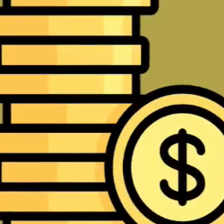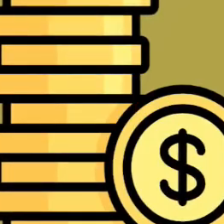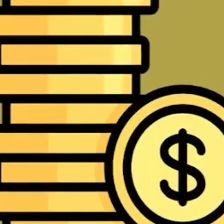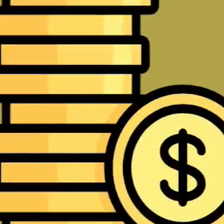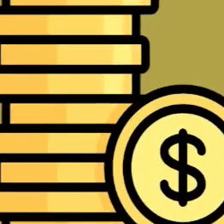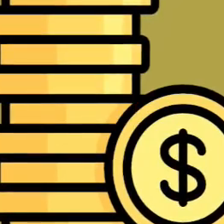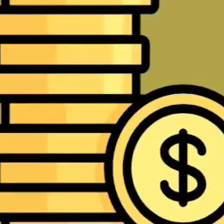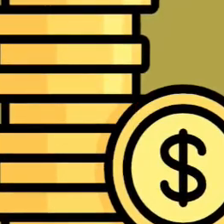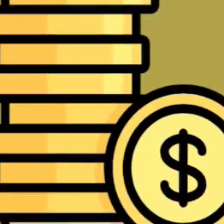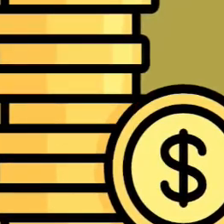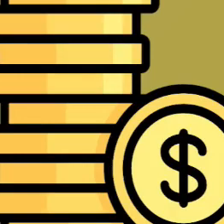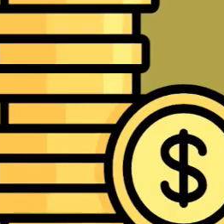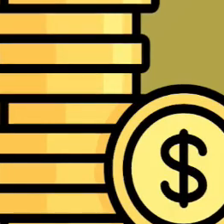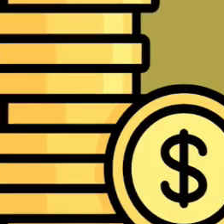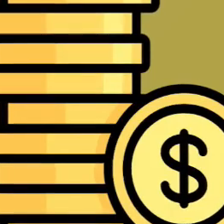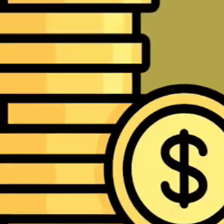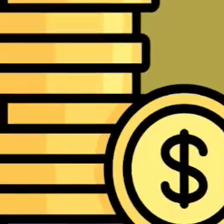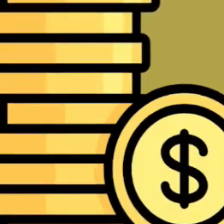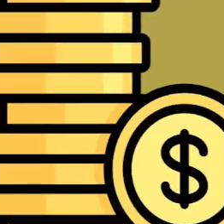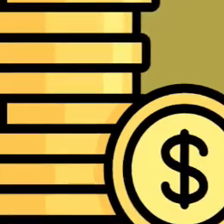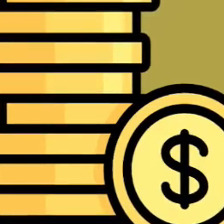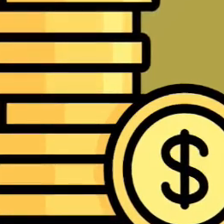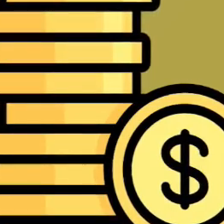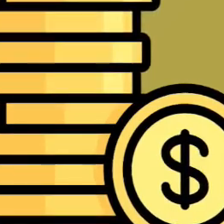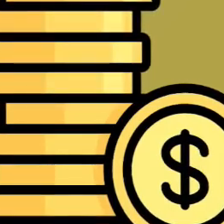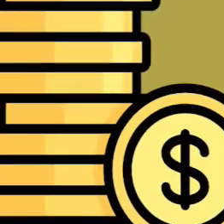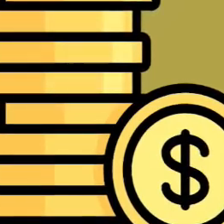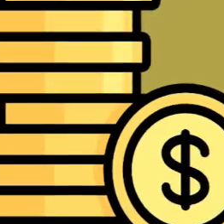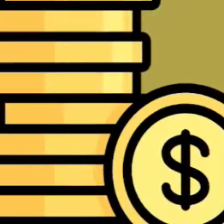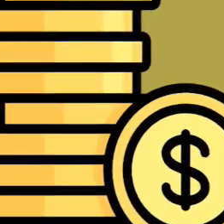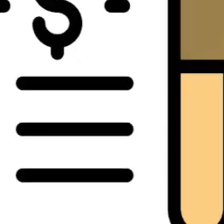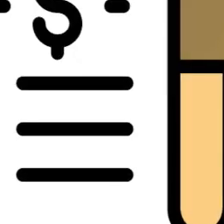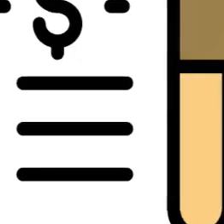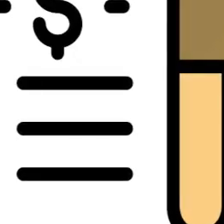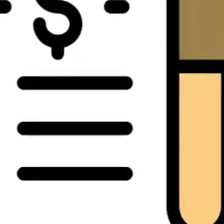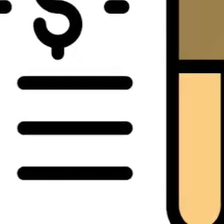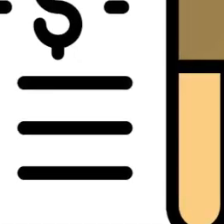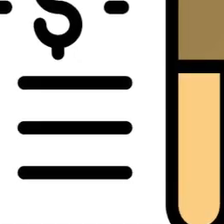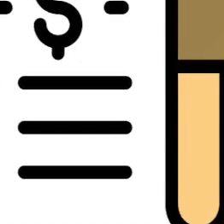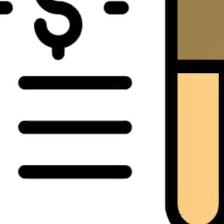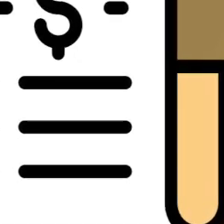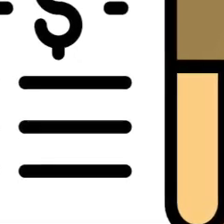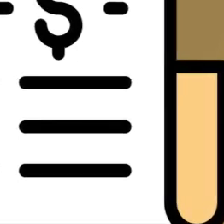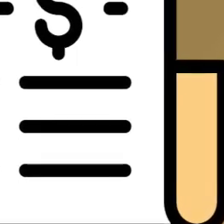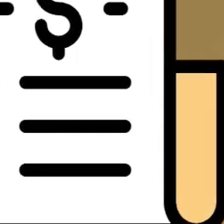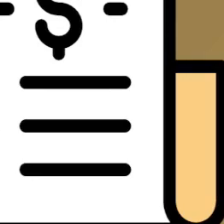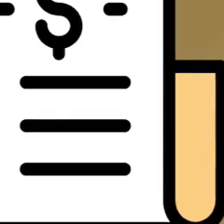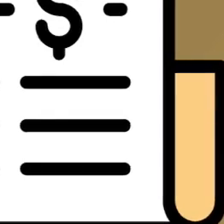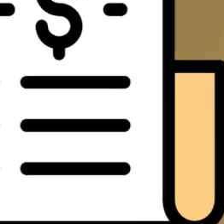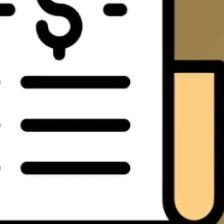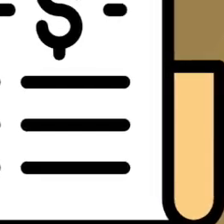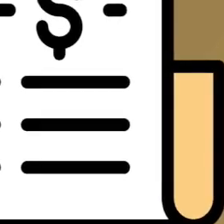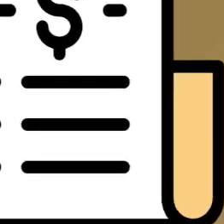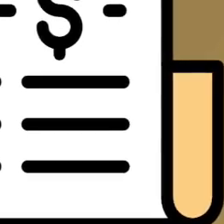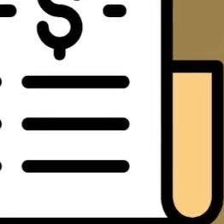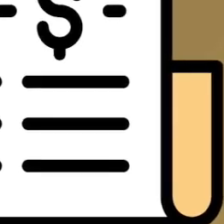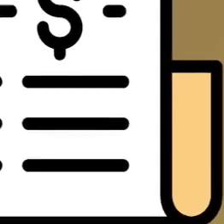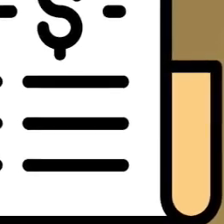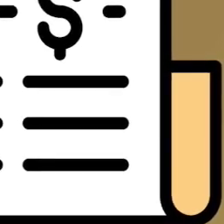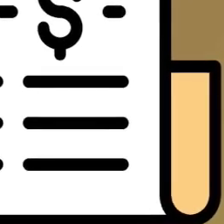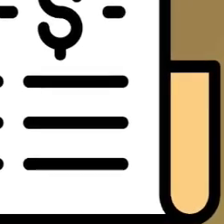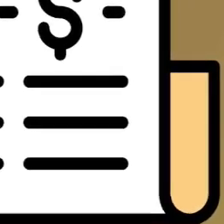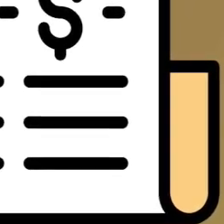Many people's income has been severely reduced as a result of the pandemic. There are real concerns about taking care of self and family